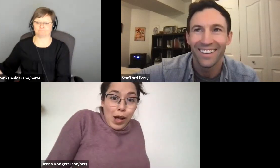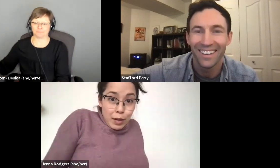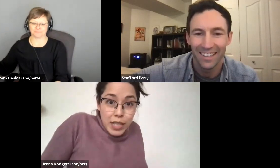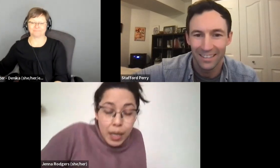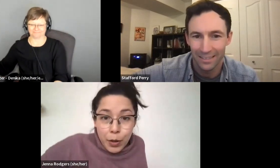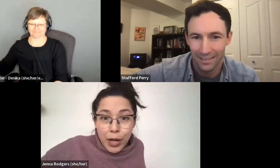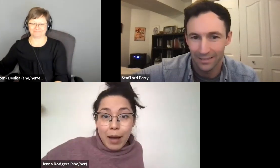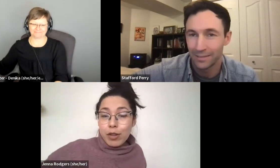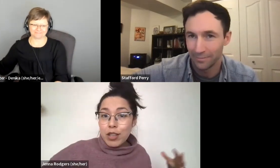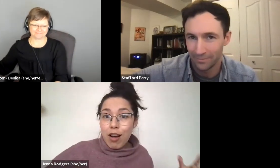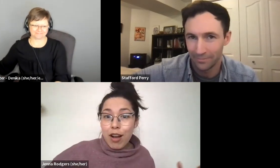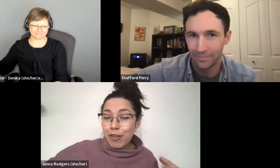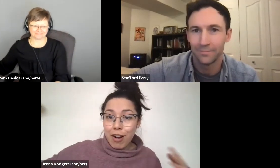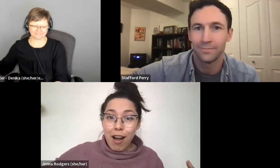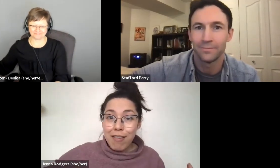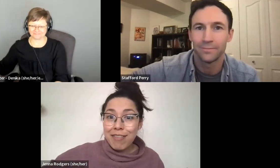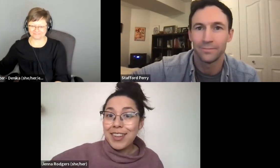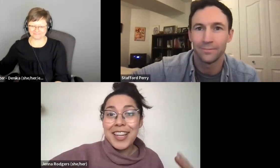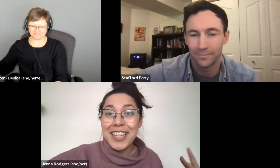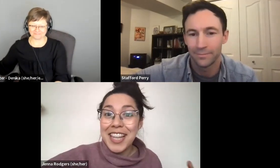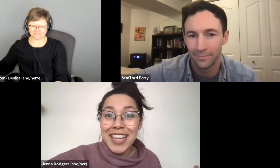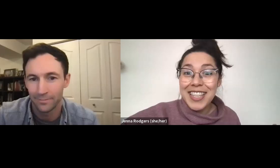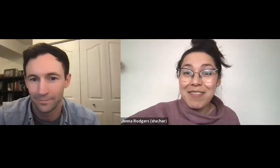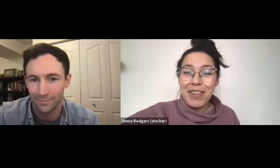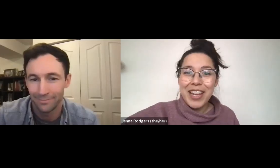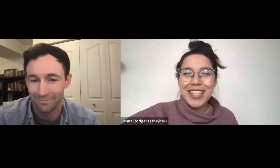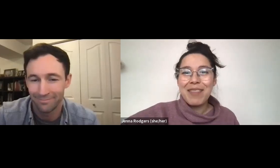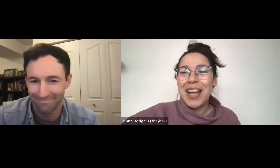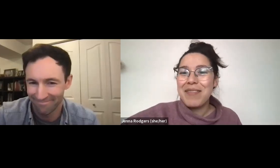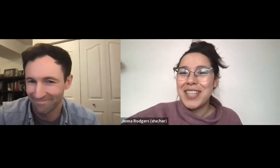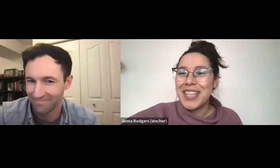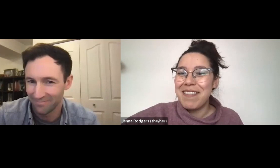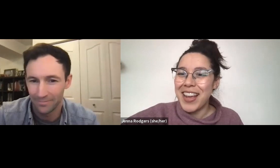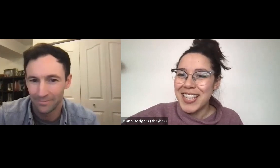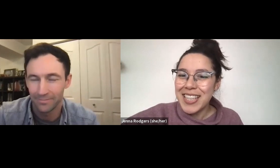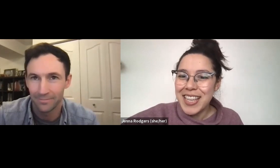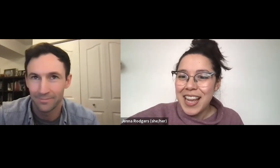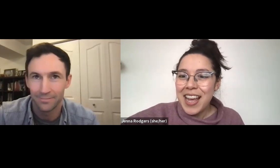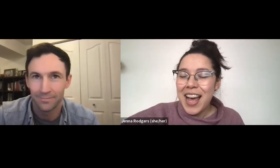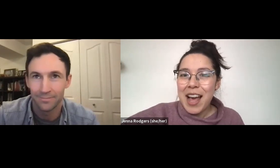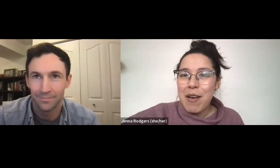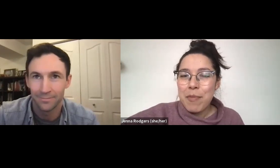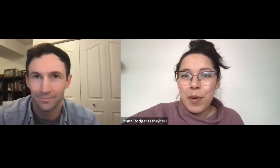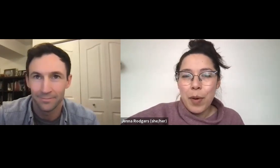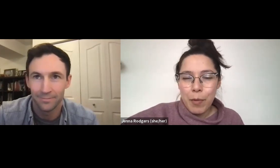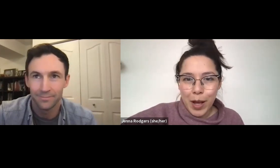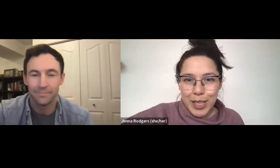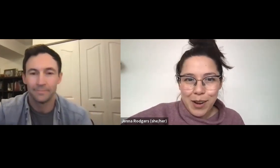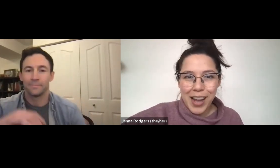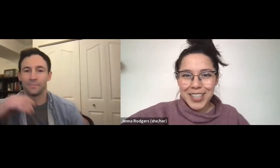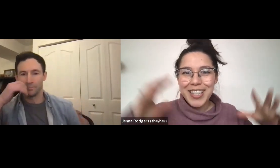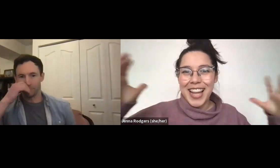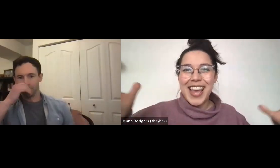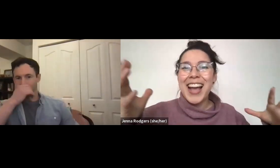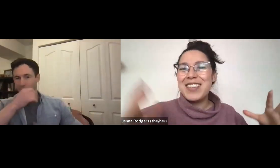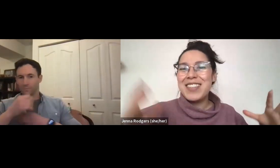You are welcome to keep your cameras on or off. It is nice when we can sometimes see faces, but we